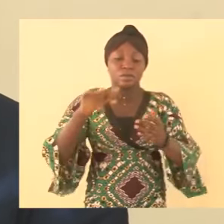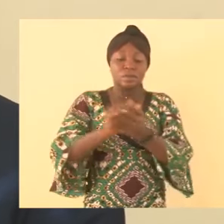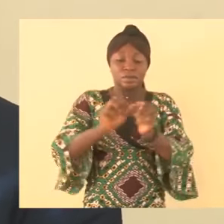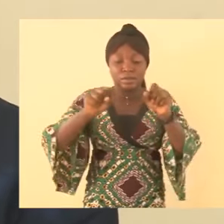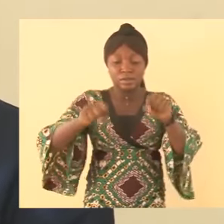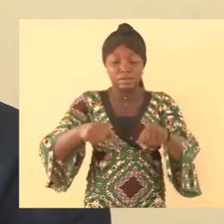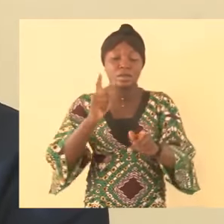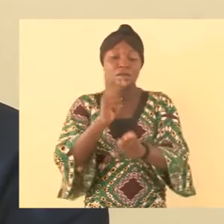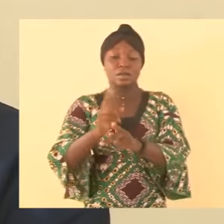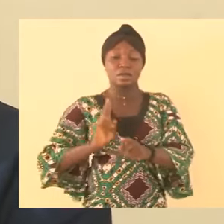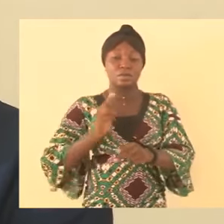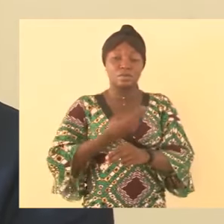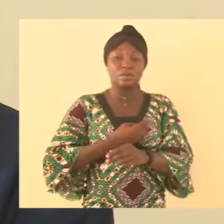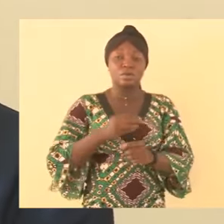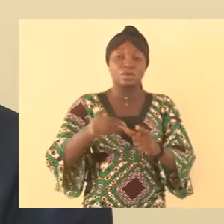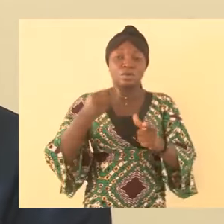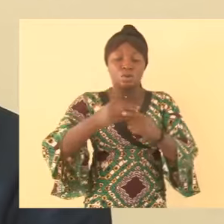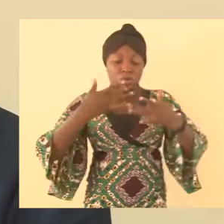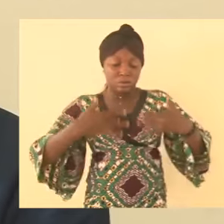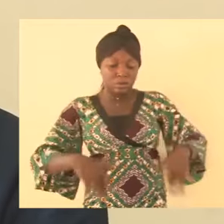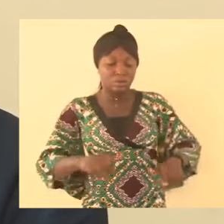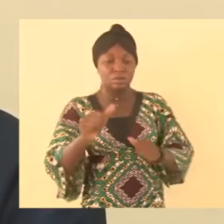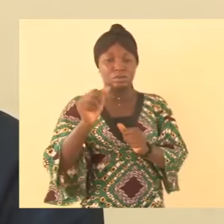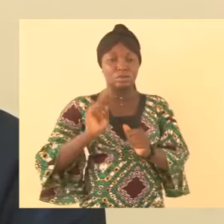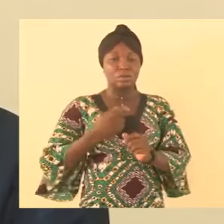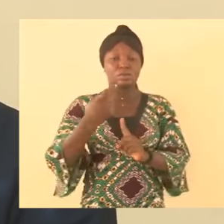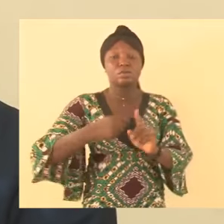can keep us or discourage us from giving.